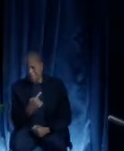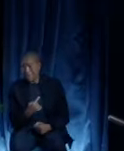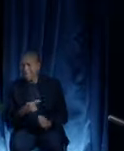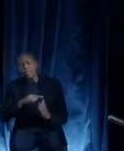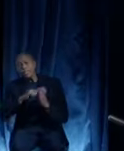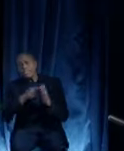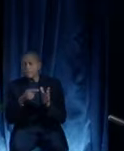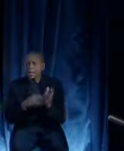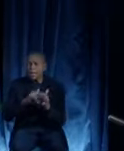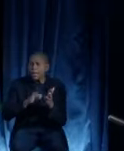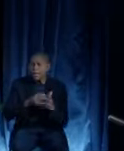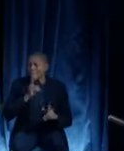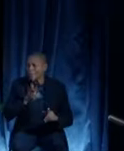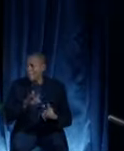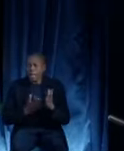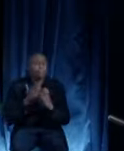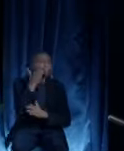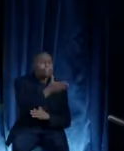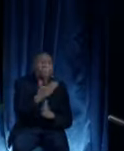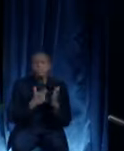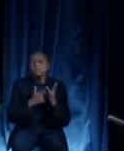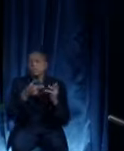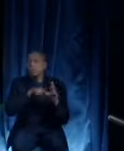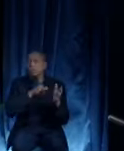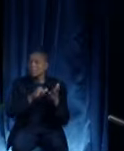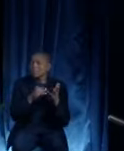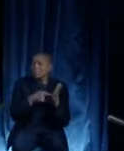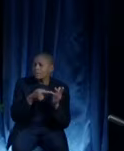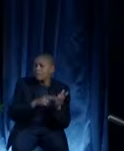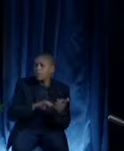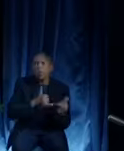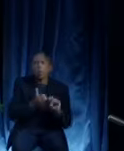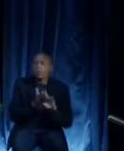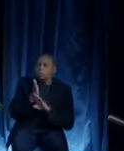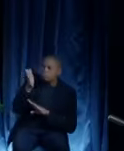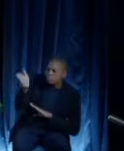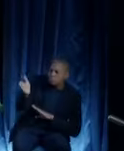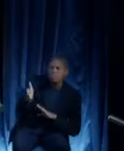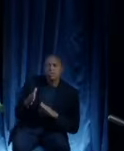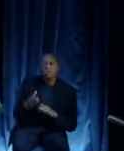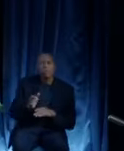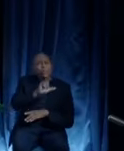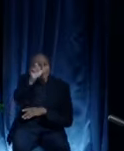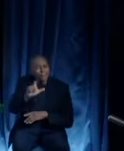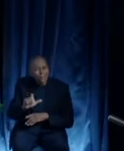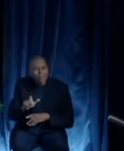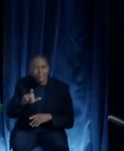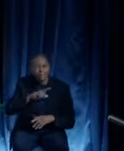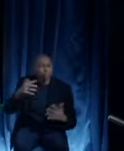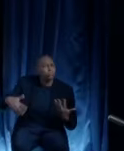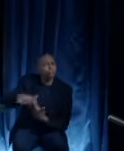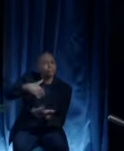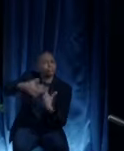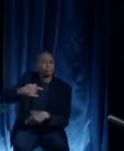favourites, like Nero, or he's gone to Capri to cavort with his little boys. And it's you think,